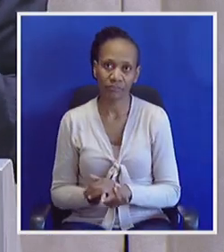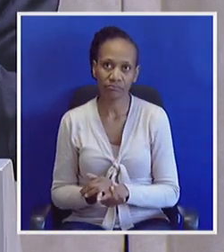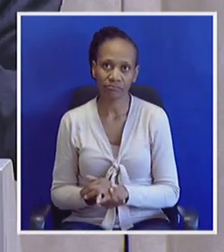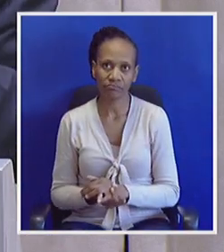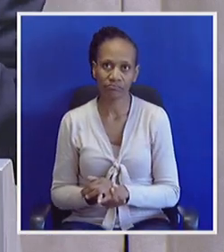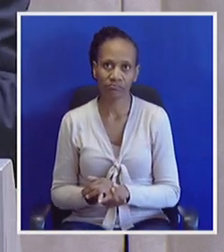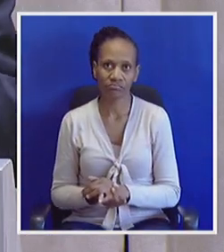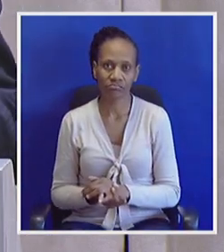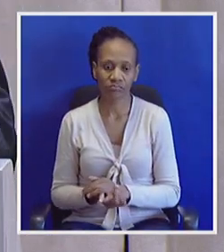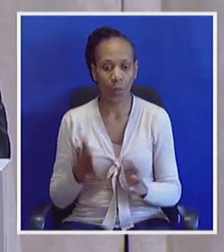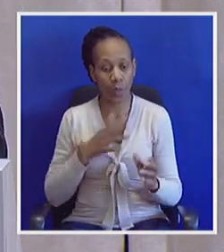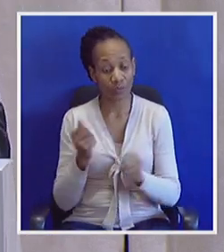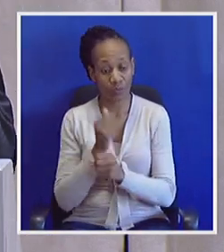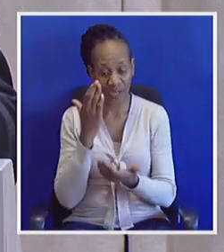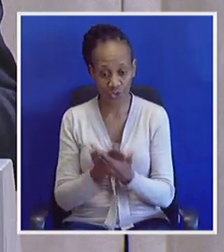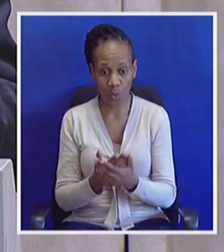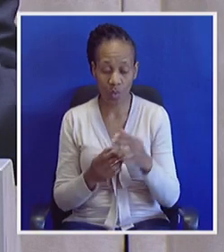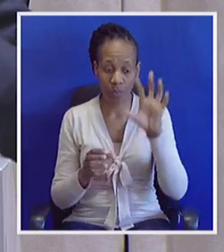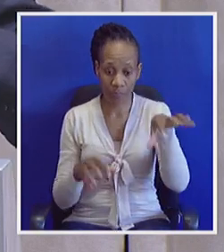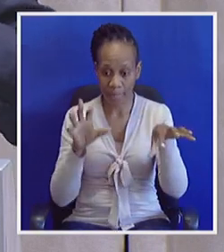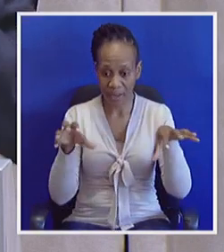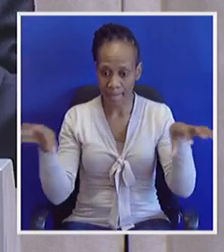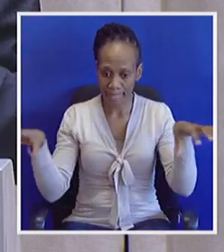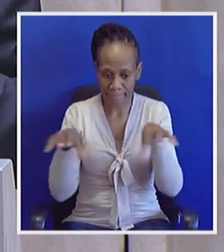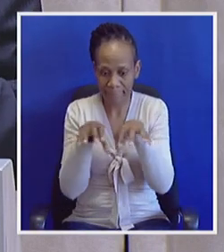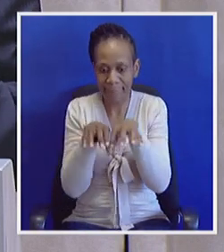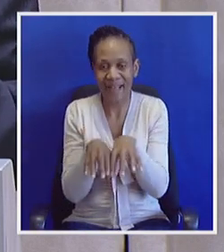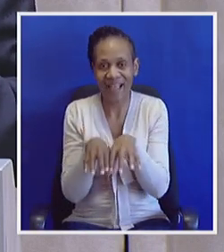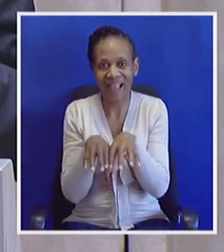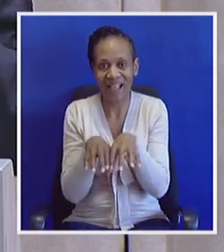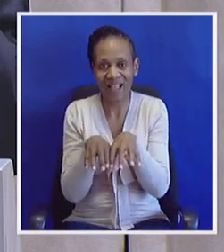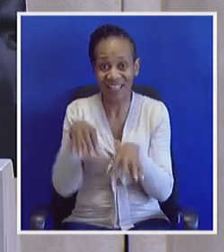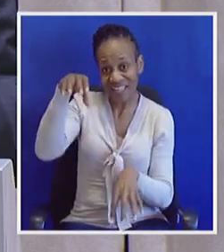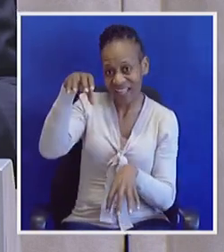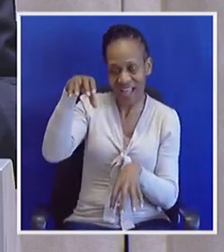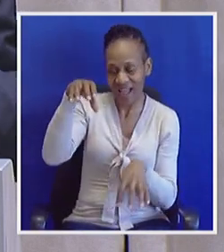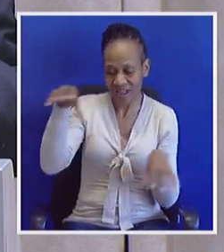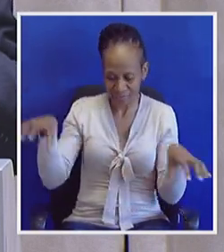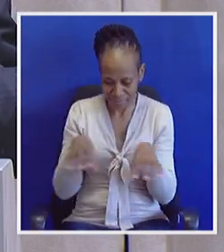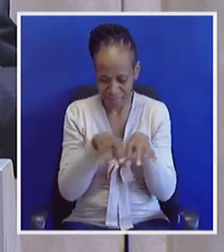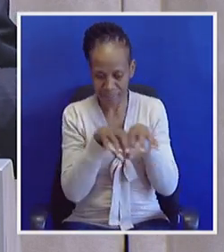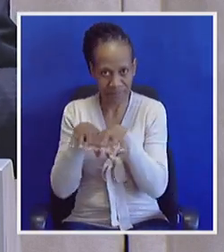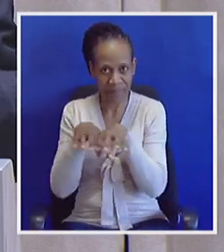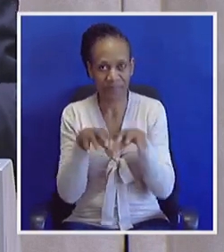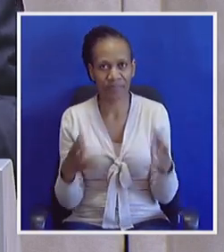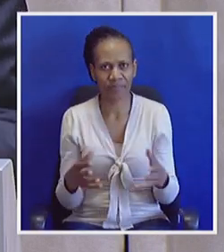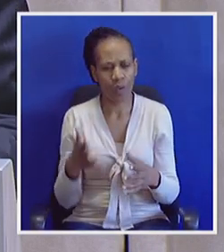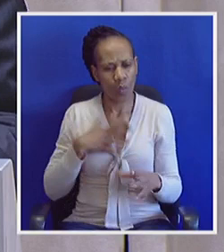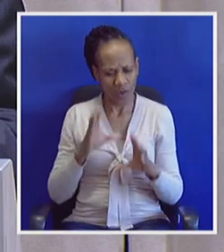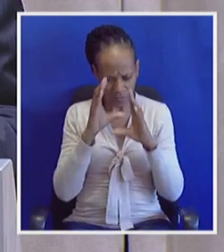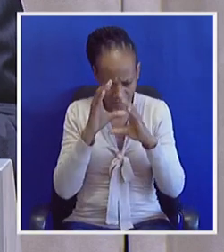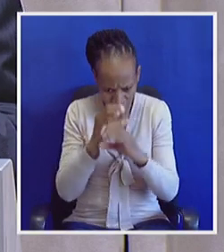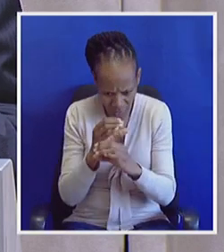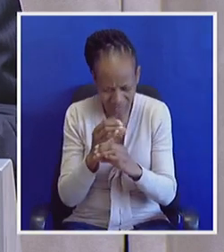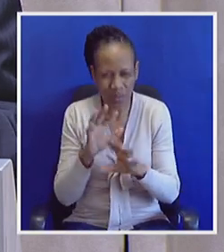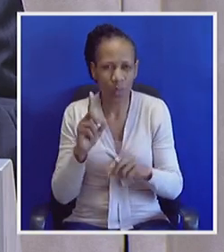see them do is to balance both, but also we're seeking to focus on how they can be